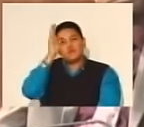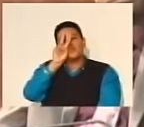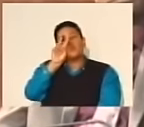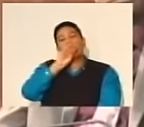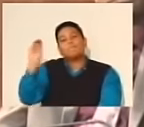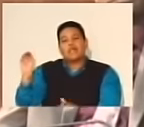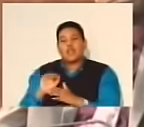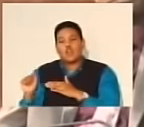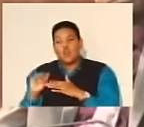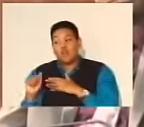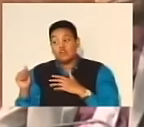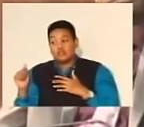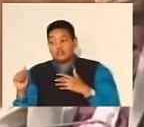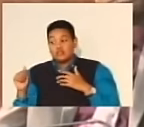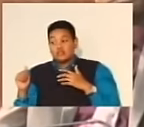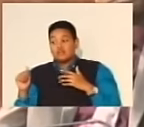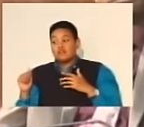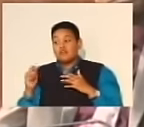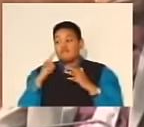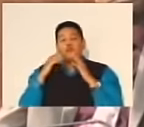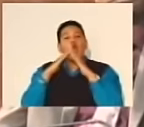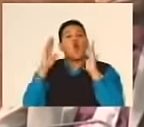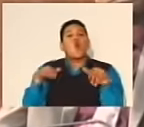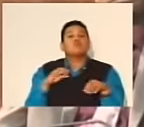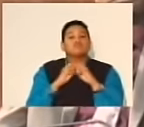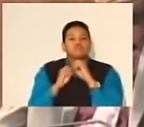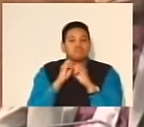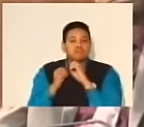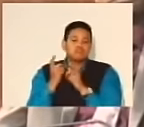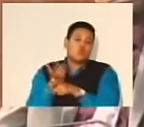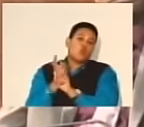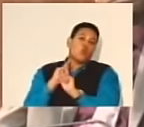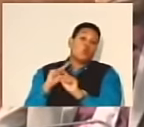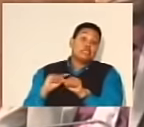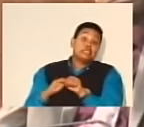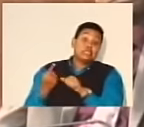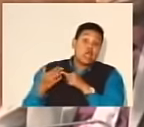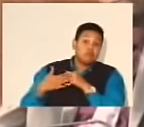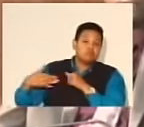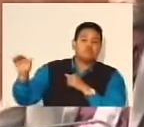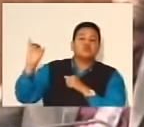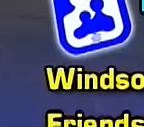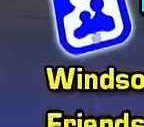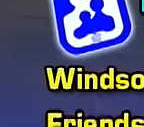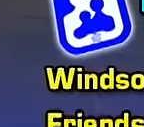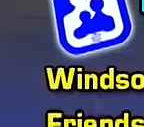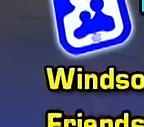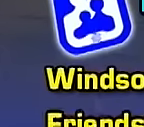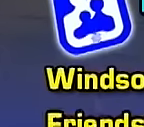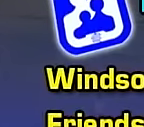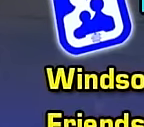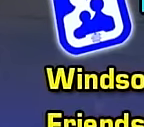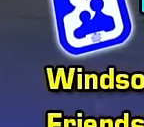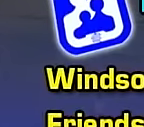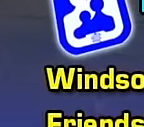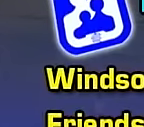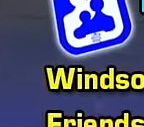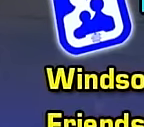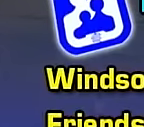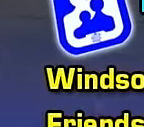million for a house lot loan, effectively July 1, 2016. Over the next